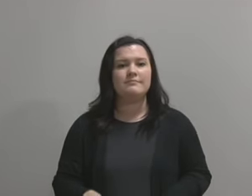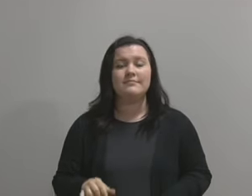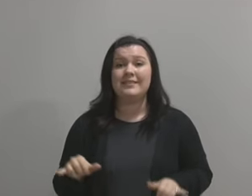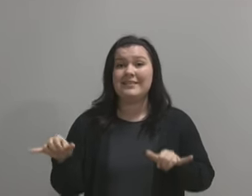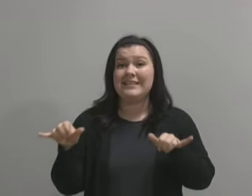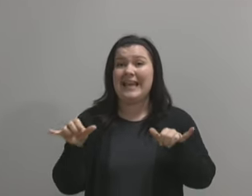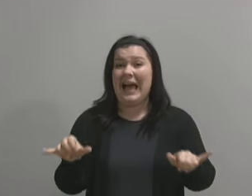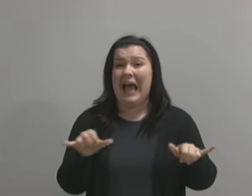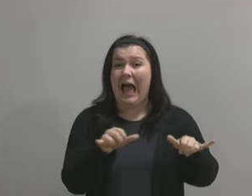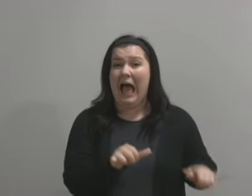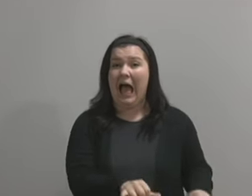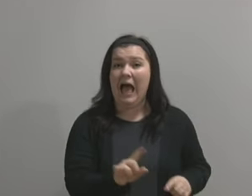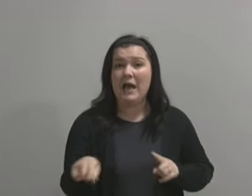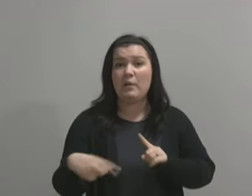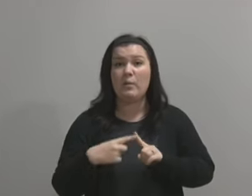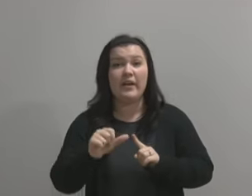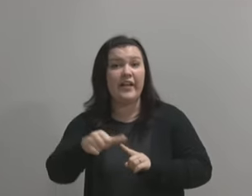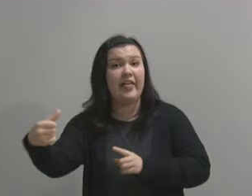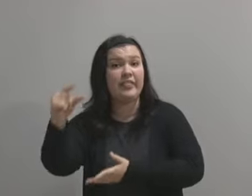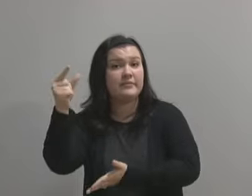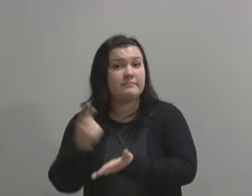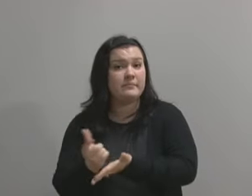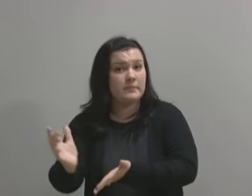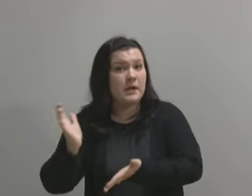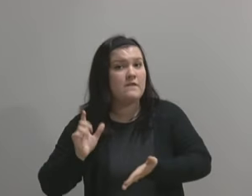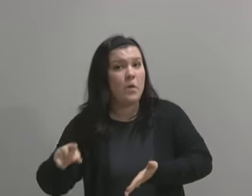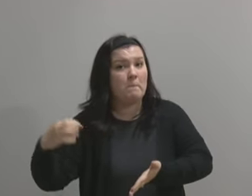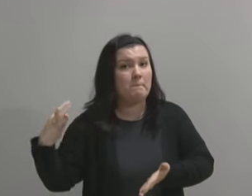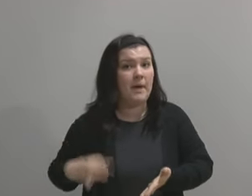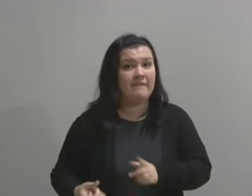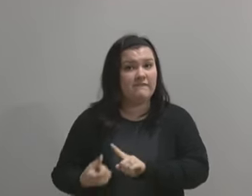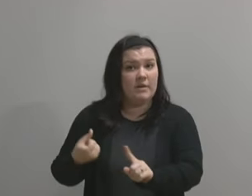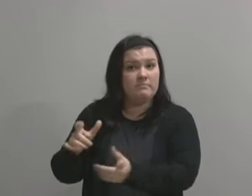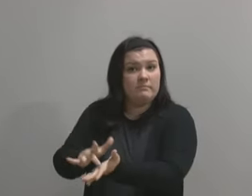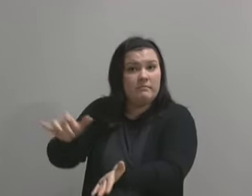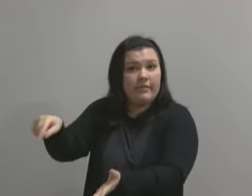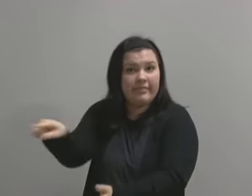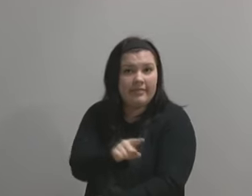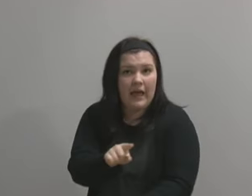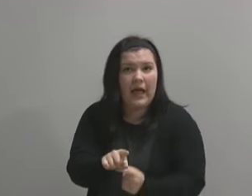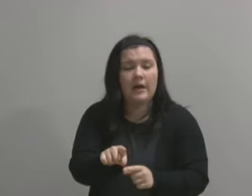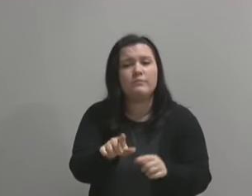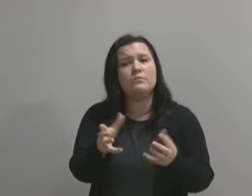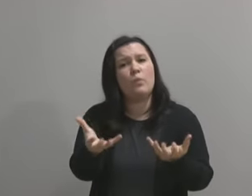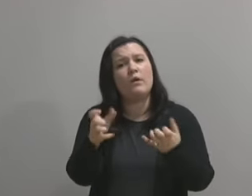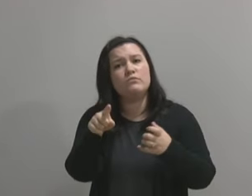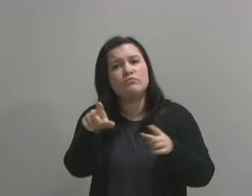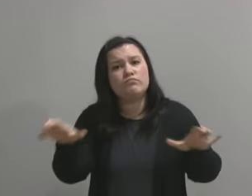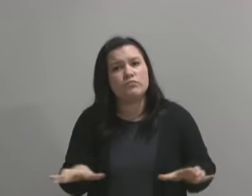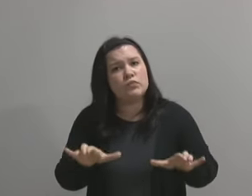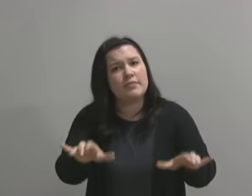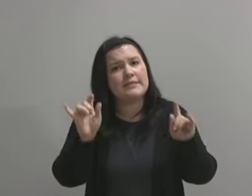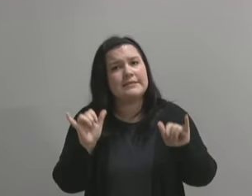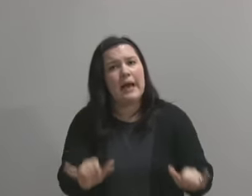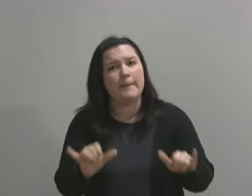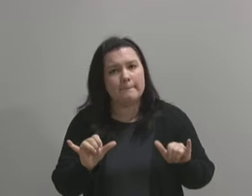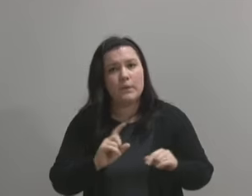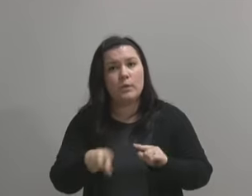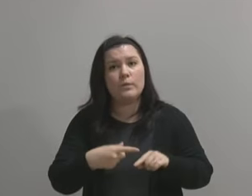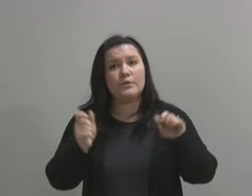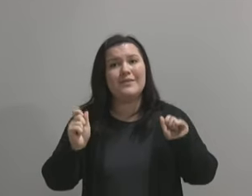benefited from the support of alumni who came before you, whenever you